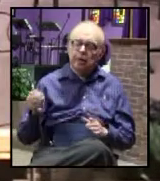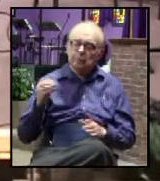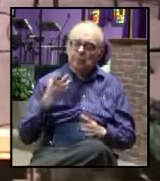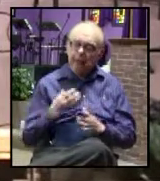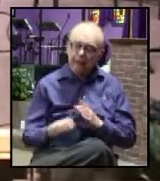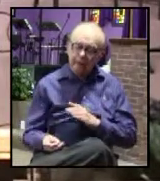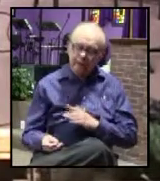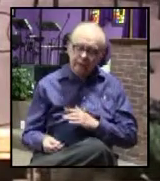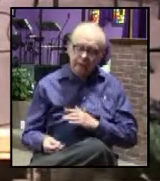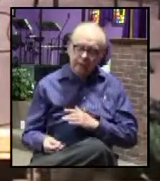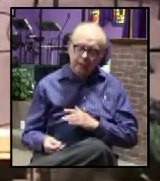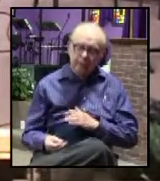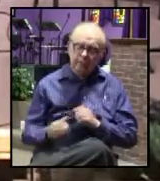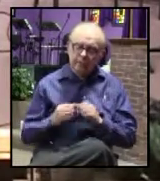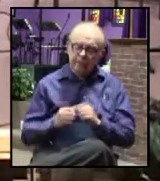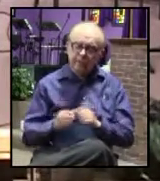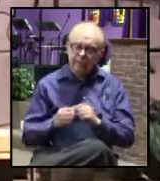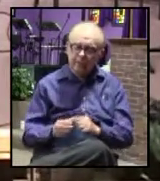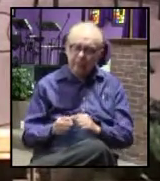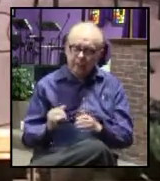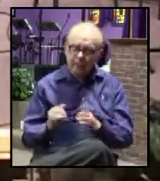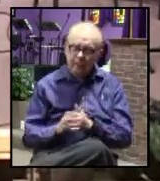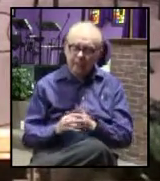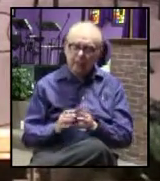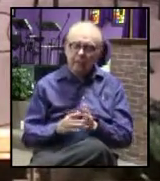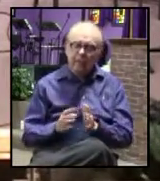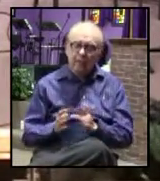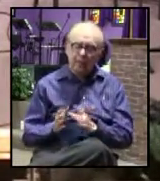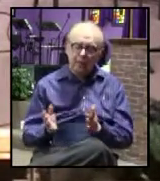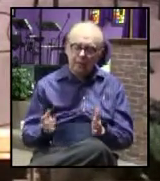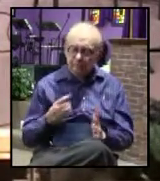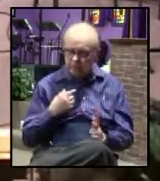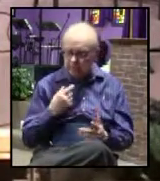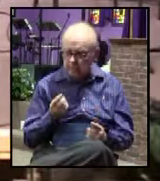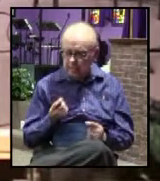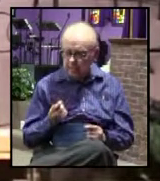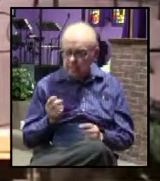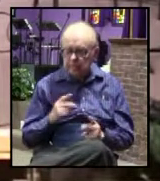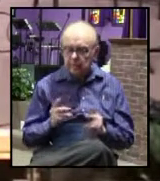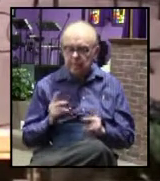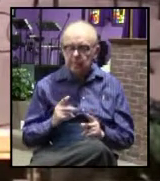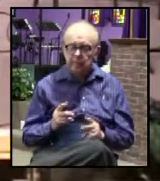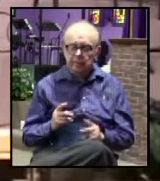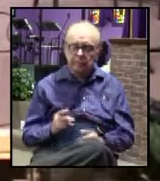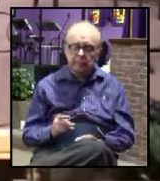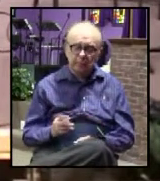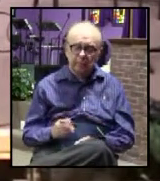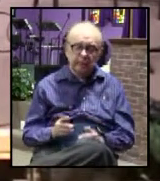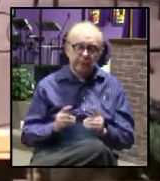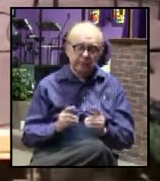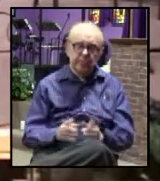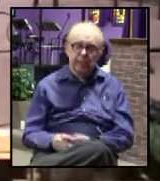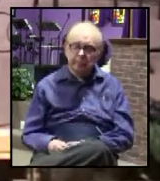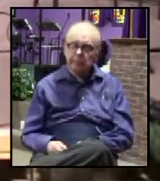of God continues wherever we go. And this is what Jesus was trying to tell us.